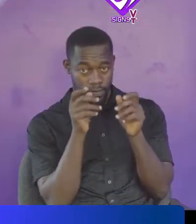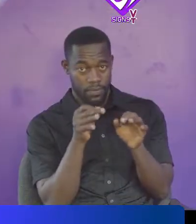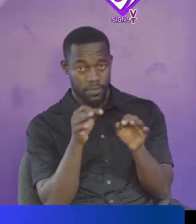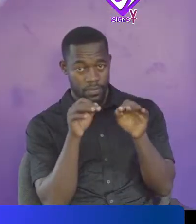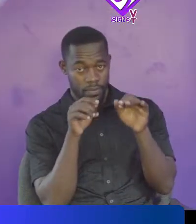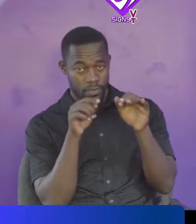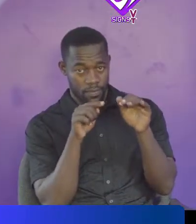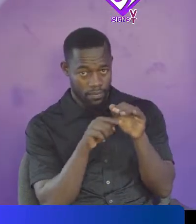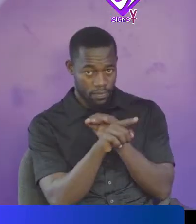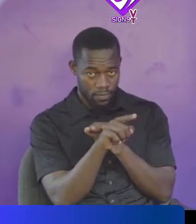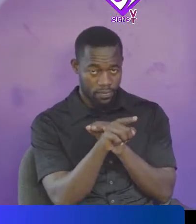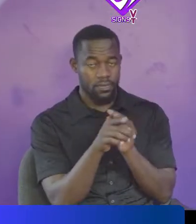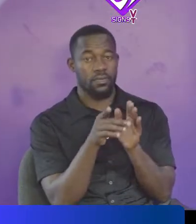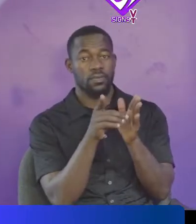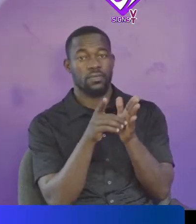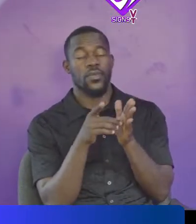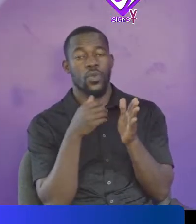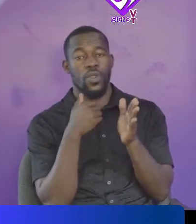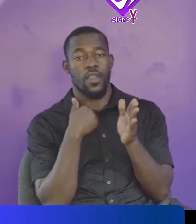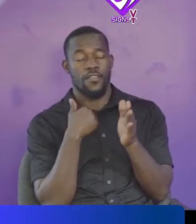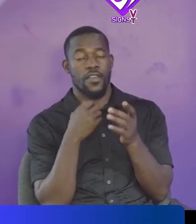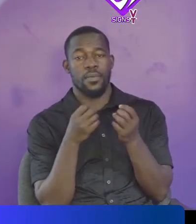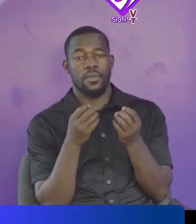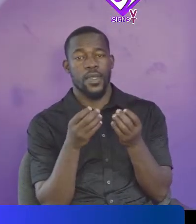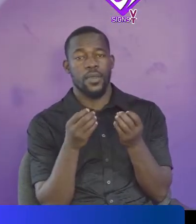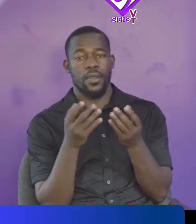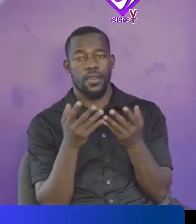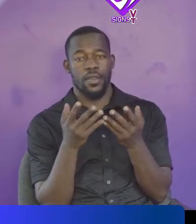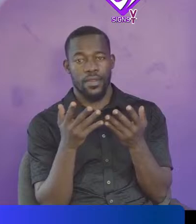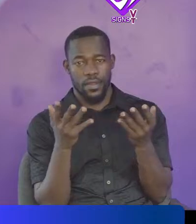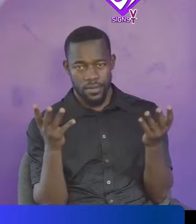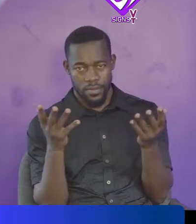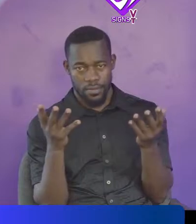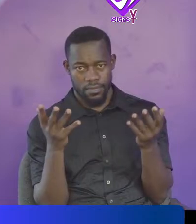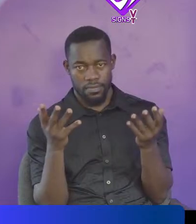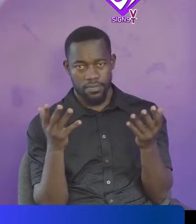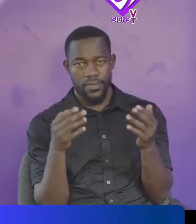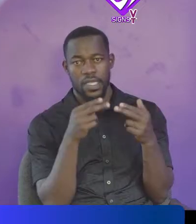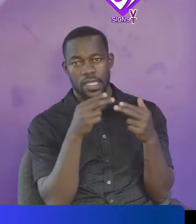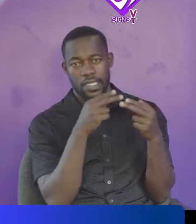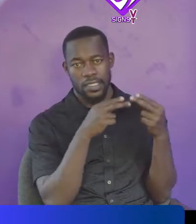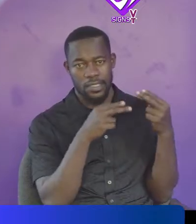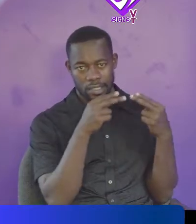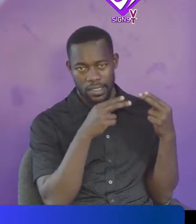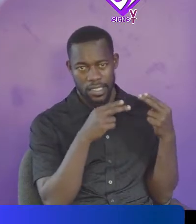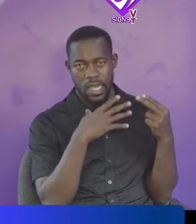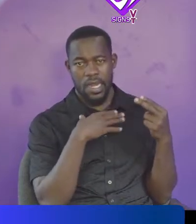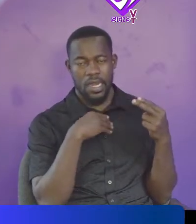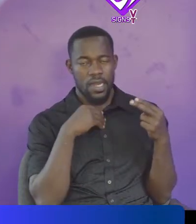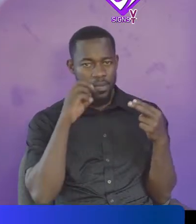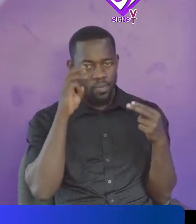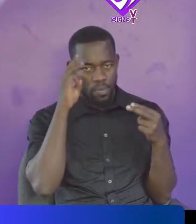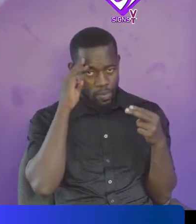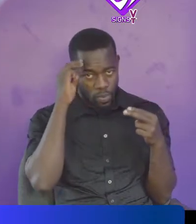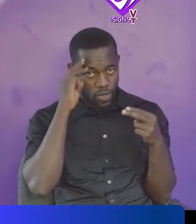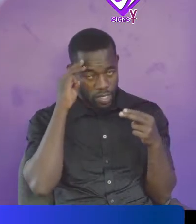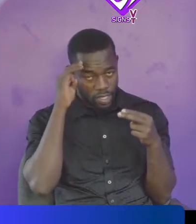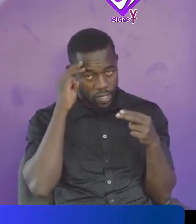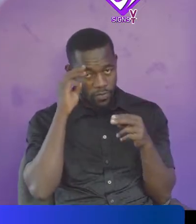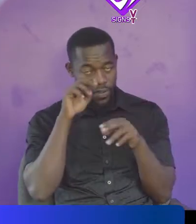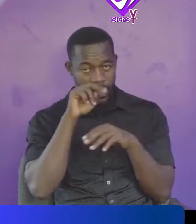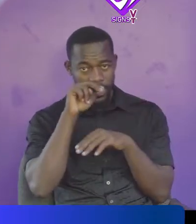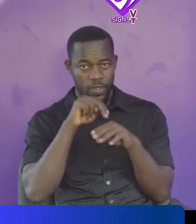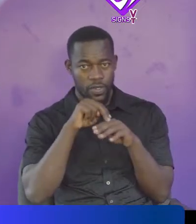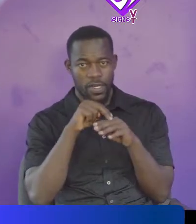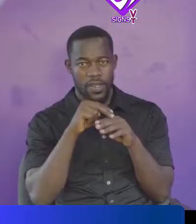entrance, there are a couple of things that are there. That is history, and it's a memory of the nation. First things first. We